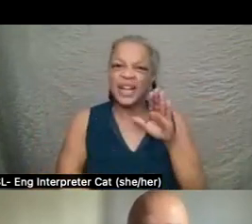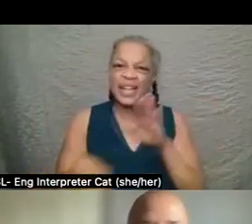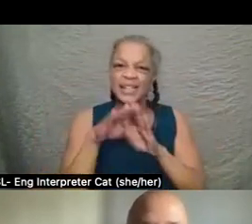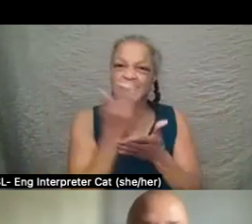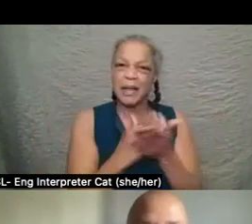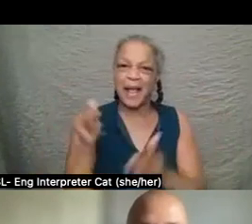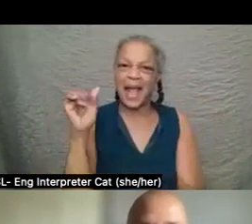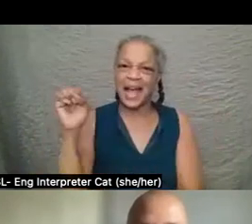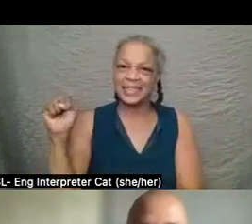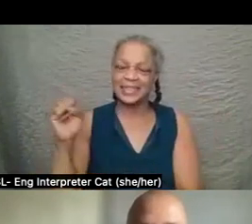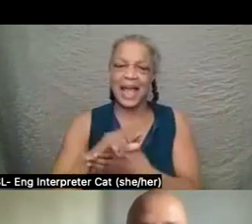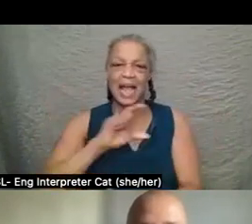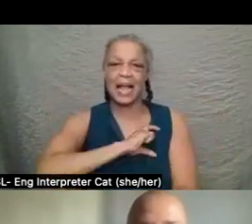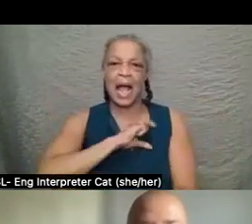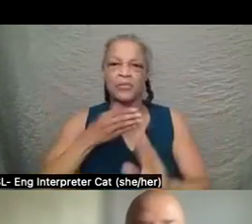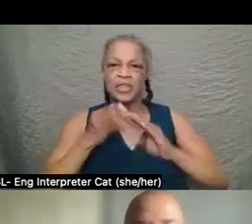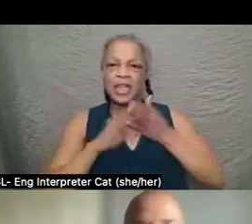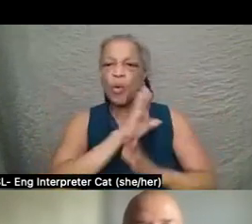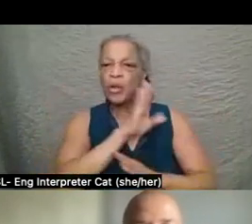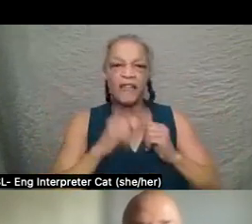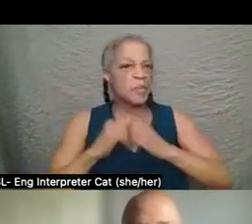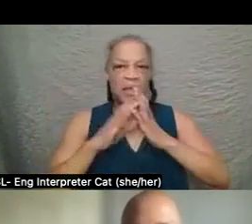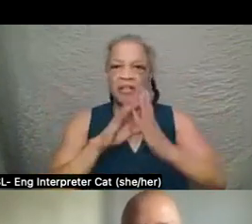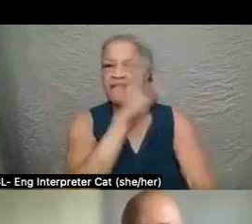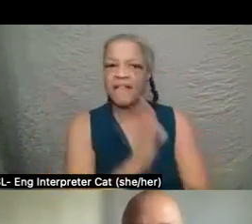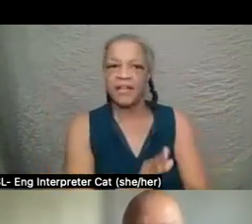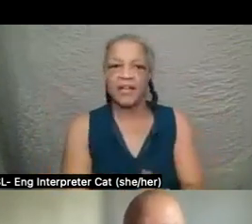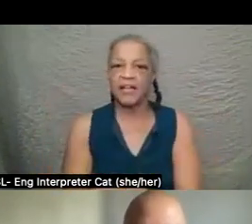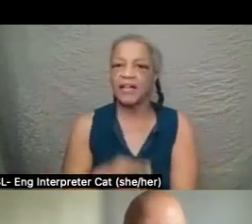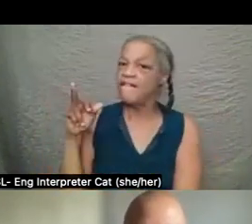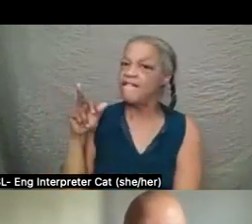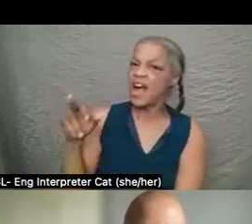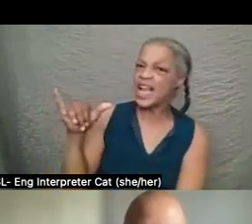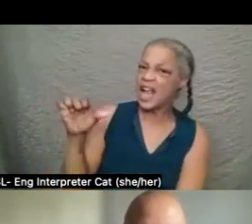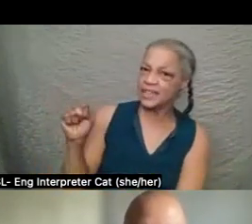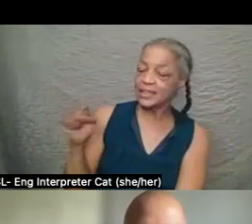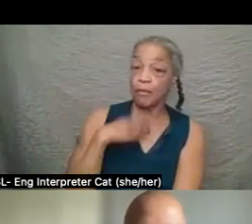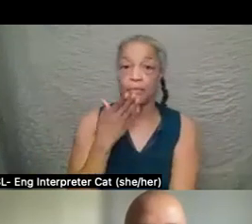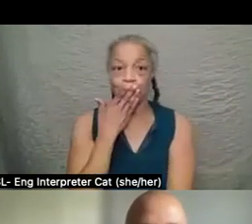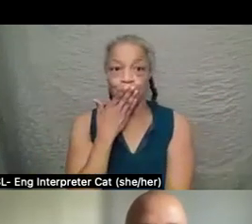City will never be built. I'm so glad you're down there. Fuck yeah, man. Excuse me, excuse my French.